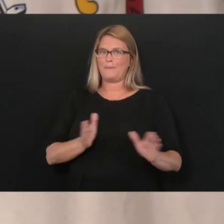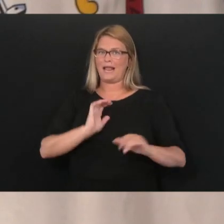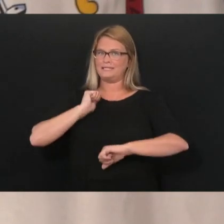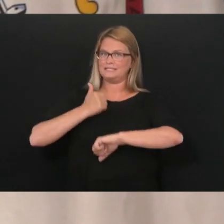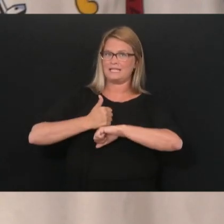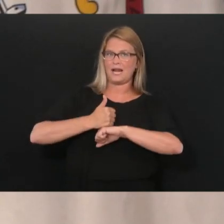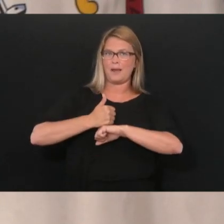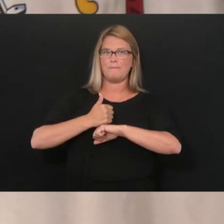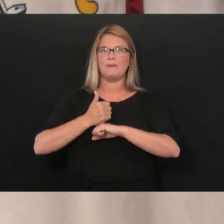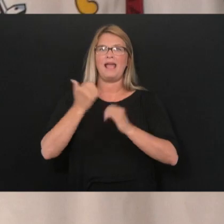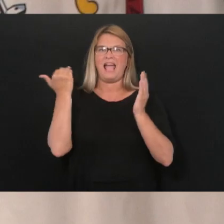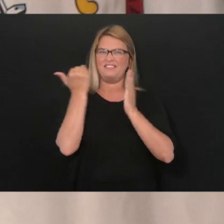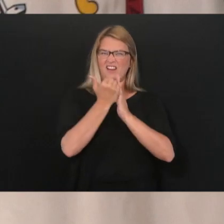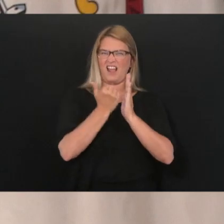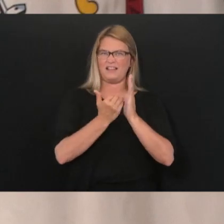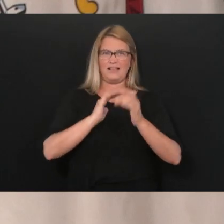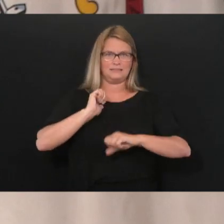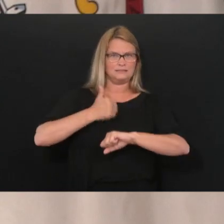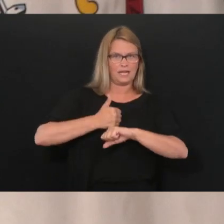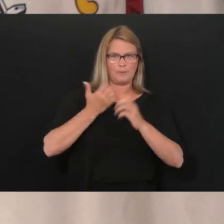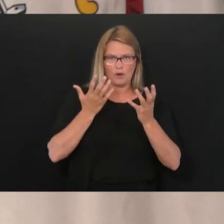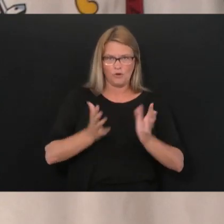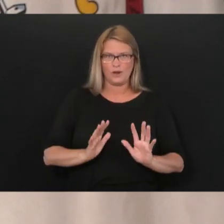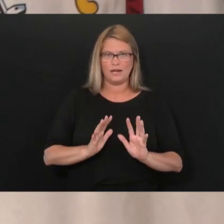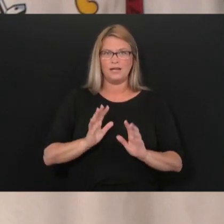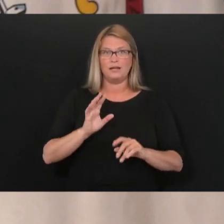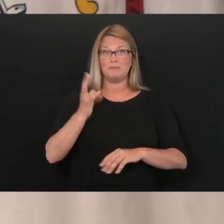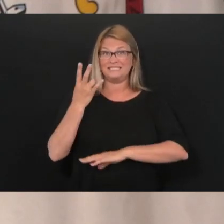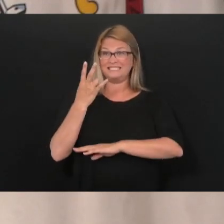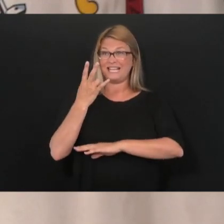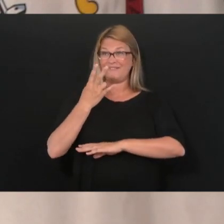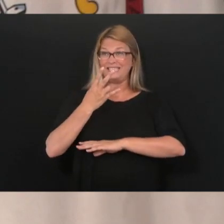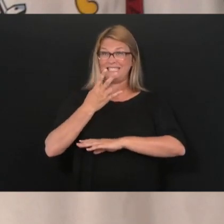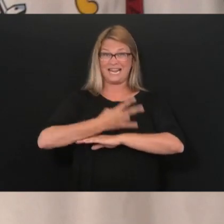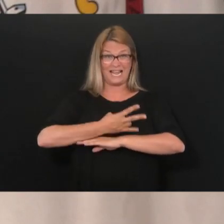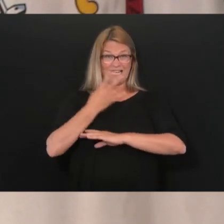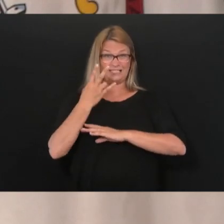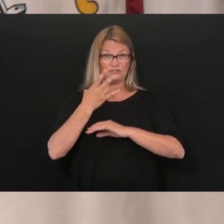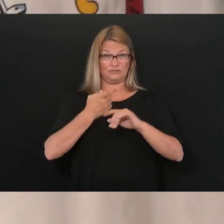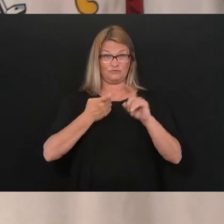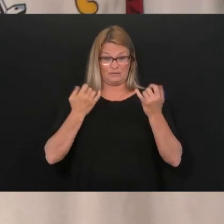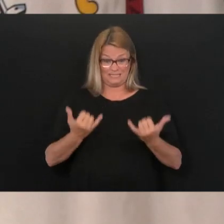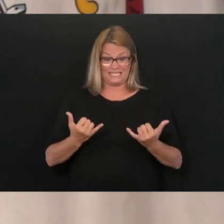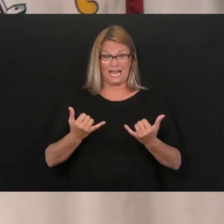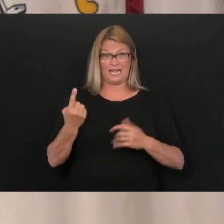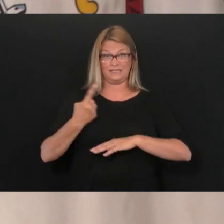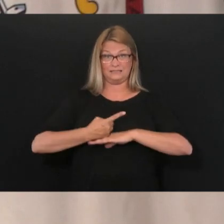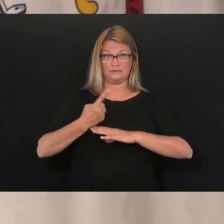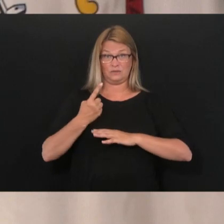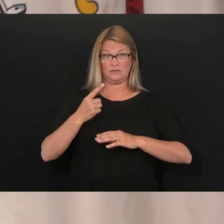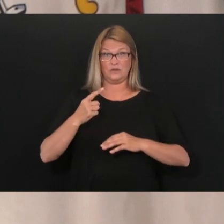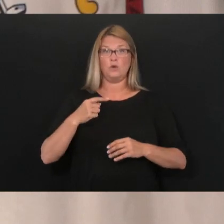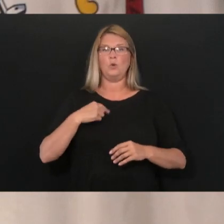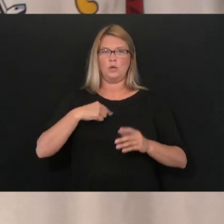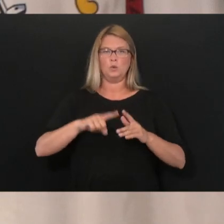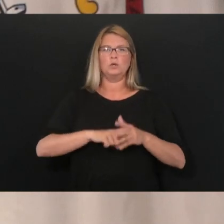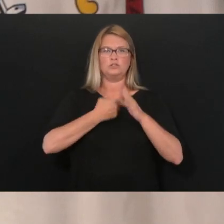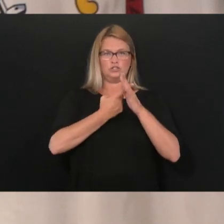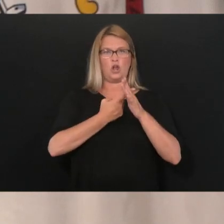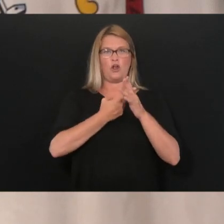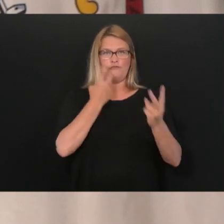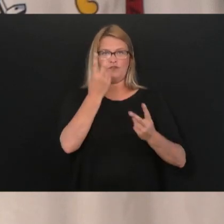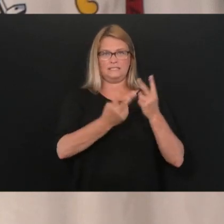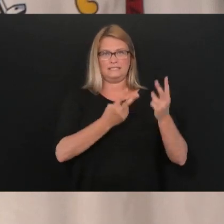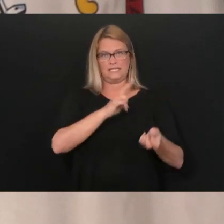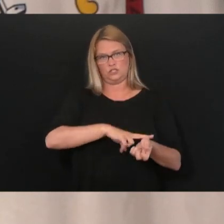great guidelines and everything. But 7 days from today, we're going to begin visitation at our nursing